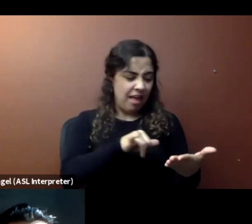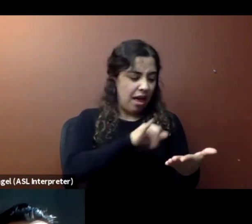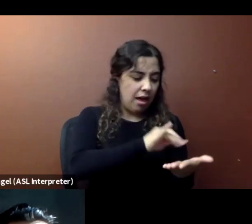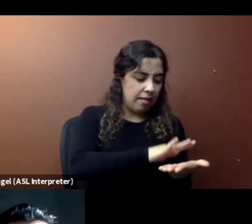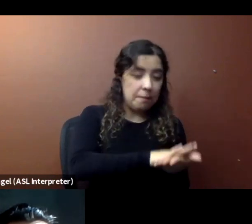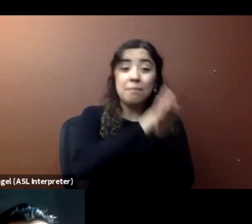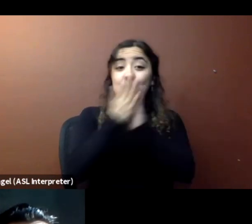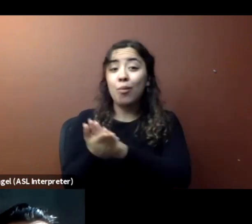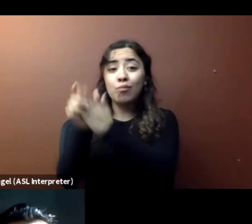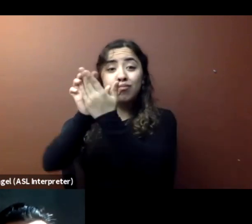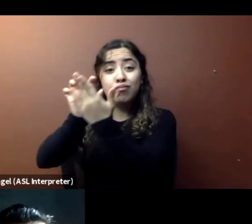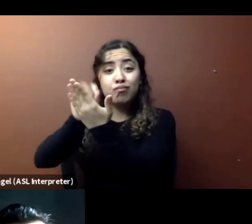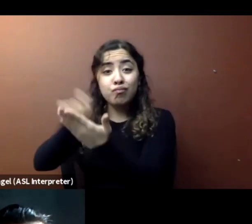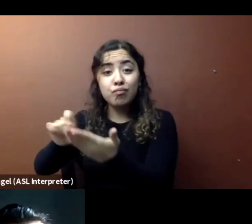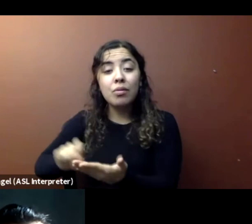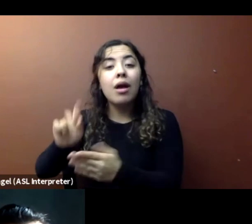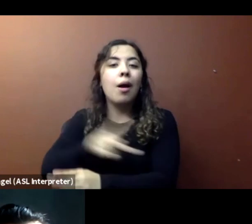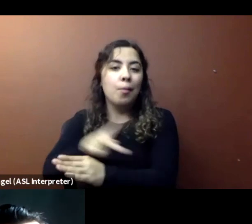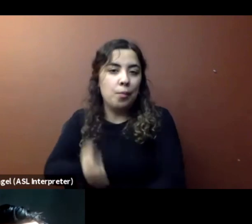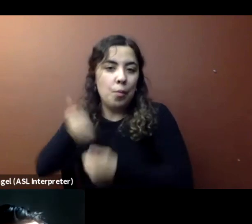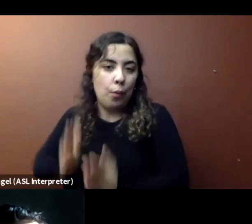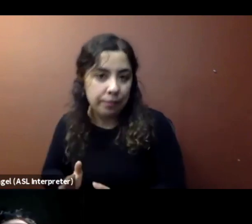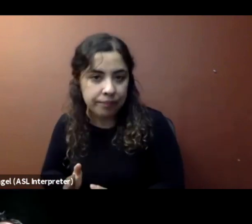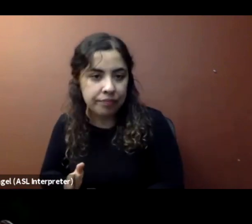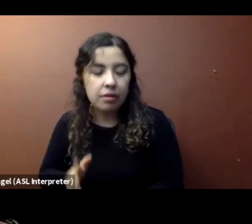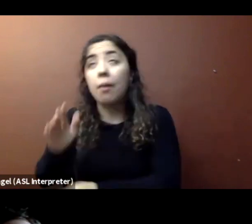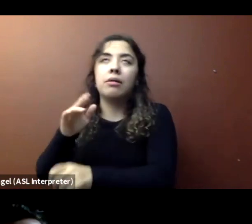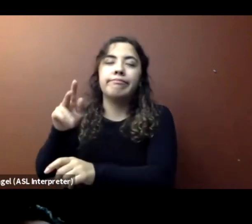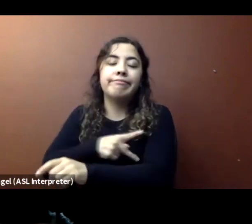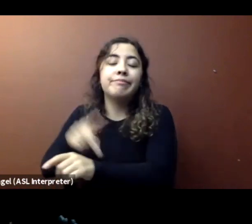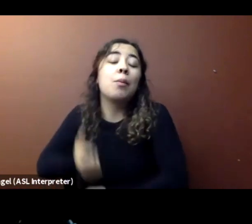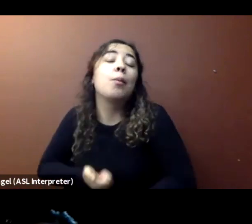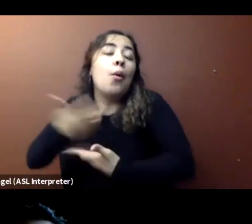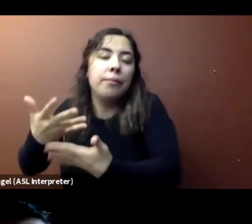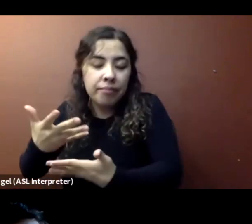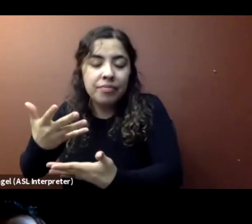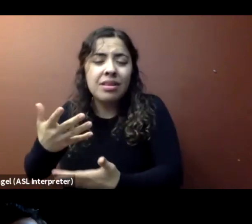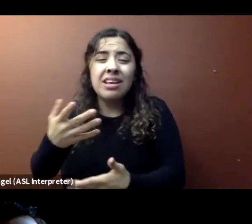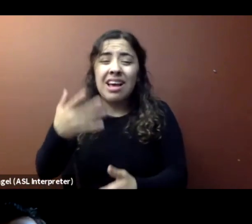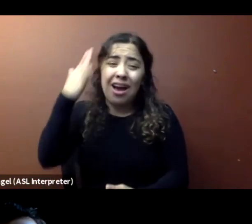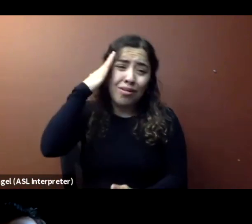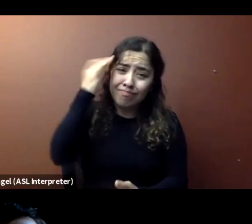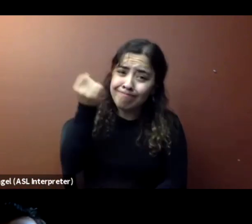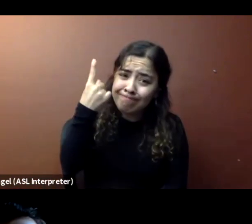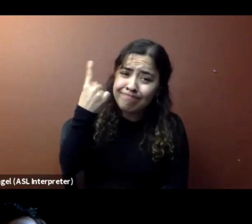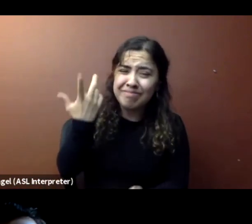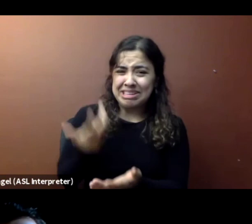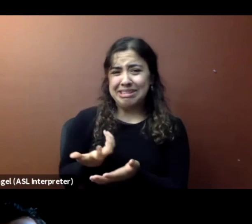course, this is going to be rough, and you know, I don't expect it to be polished or publishable or whatever. Like that's